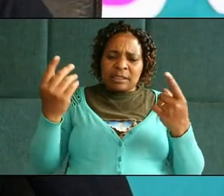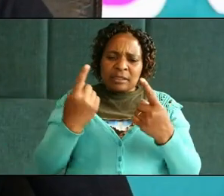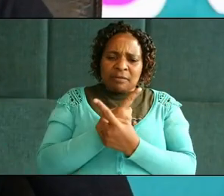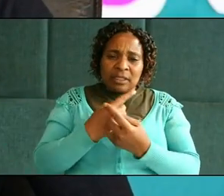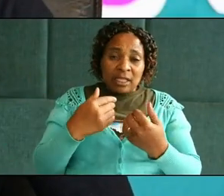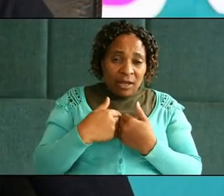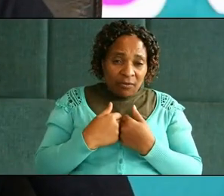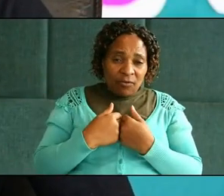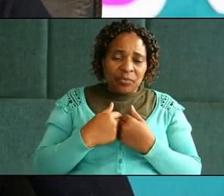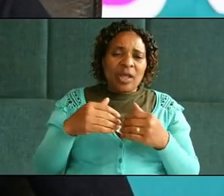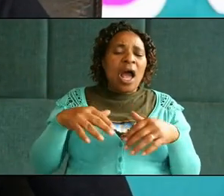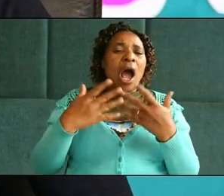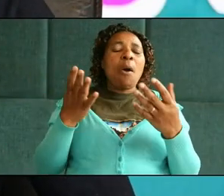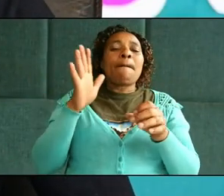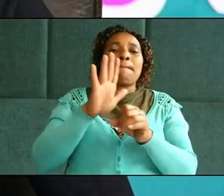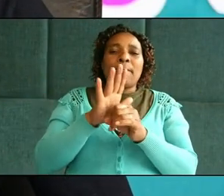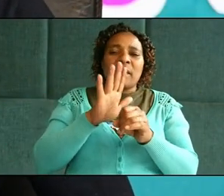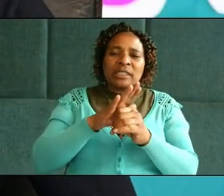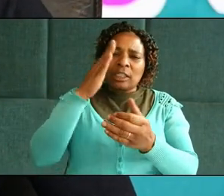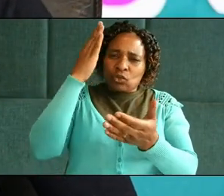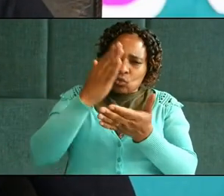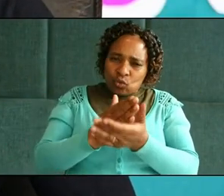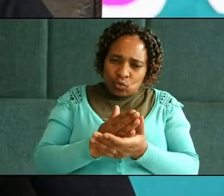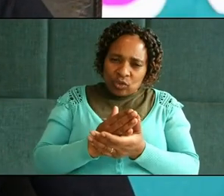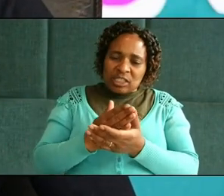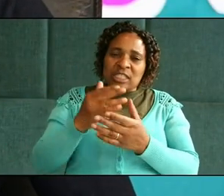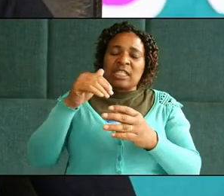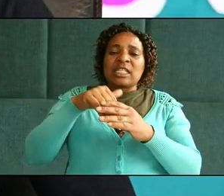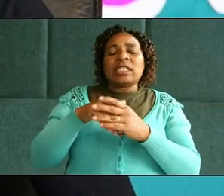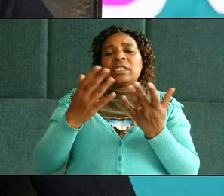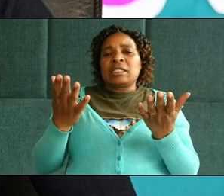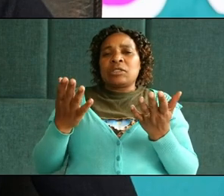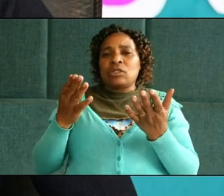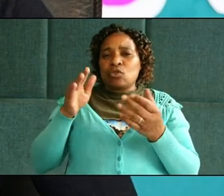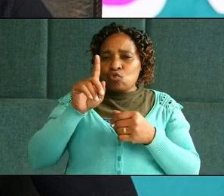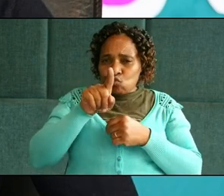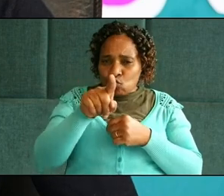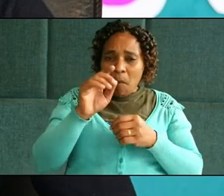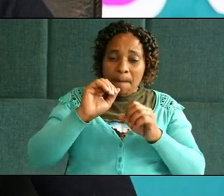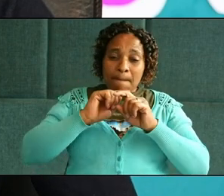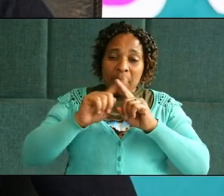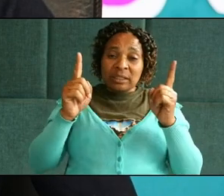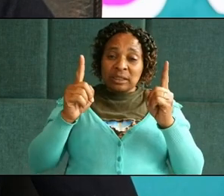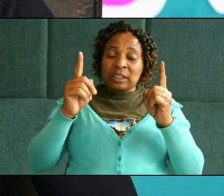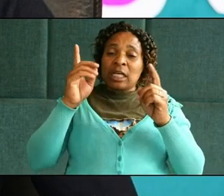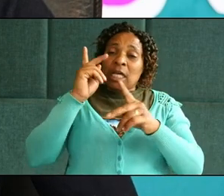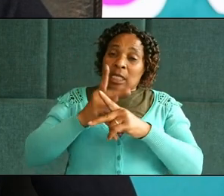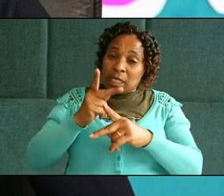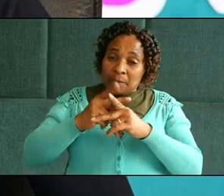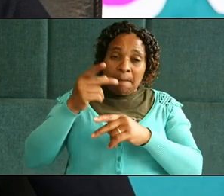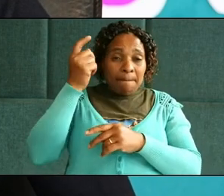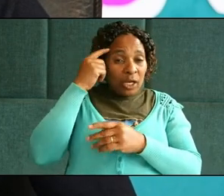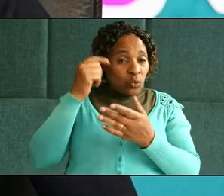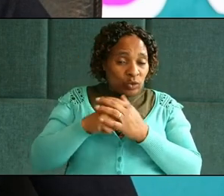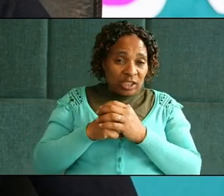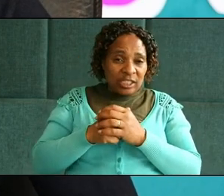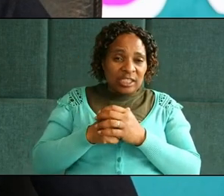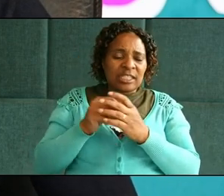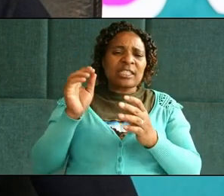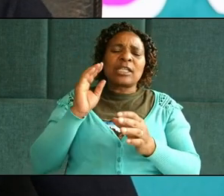have, no matter how much truth is distorted, we need to keep in mind always the fact that we